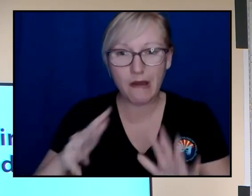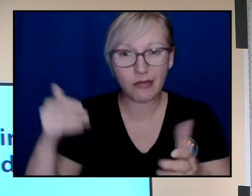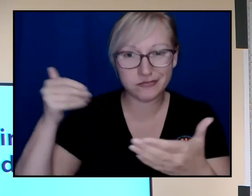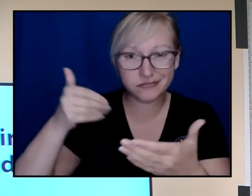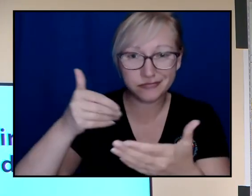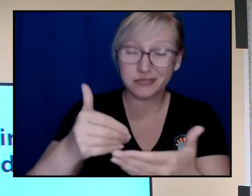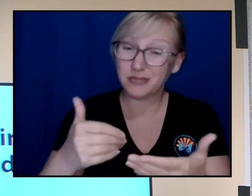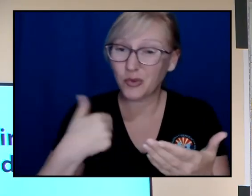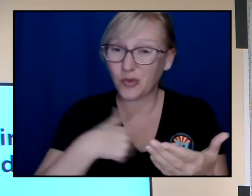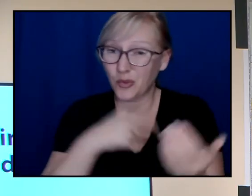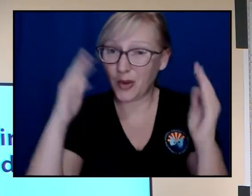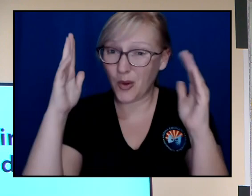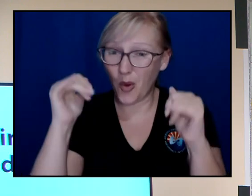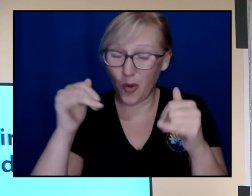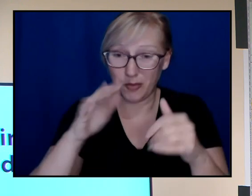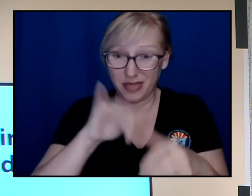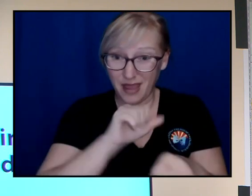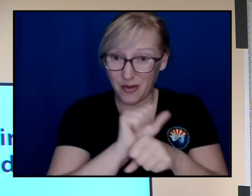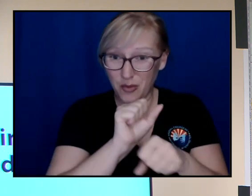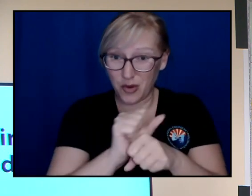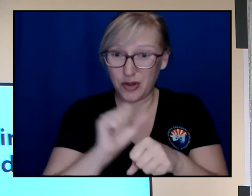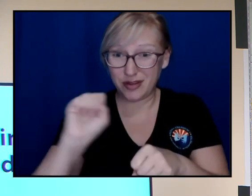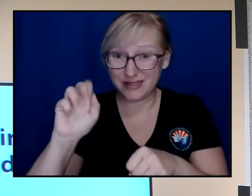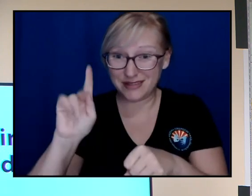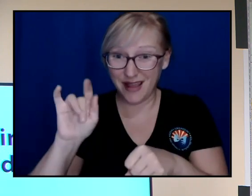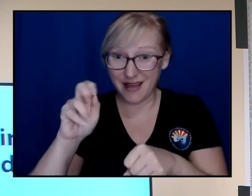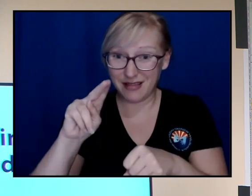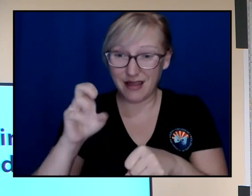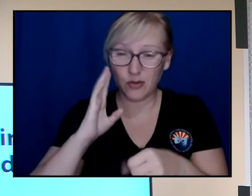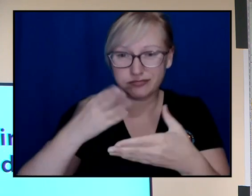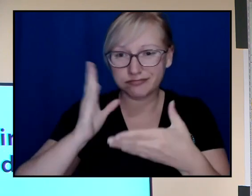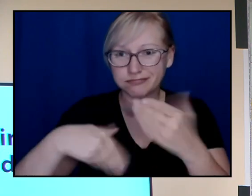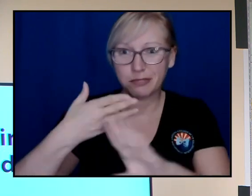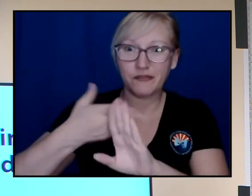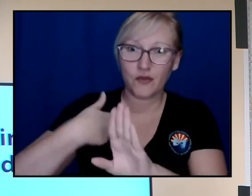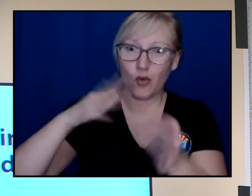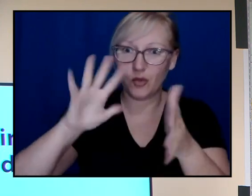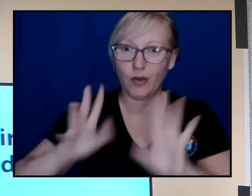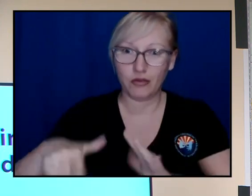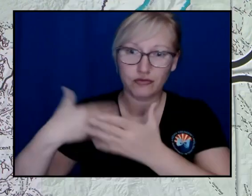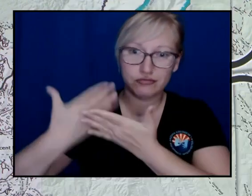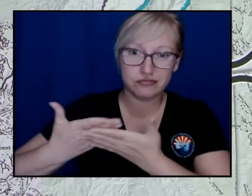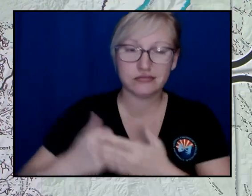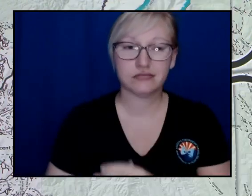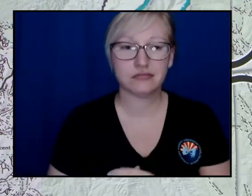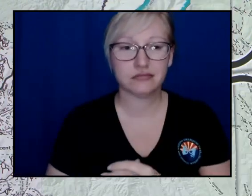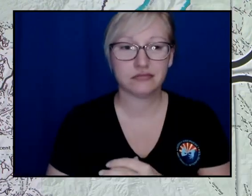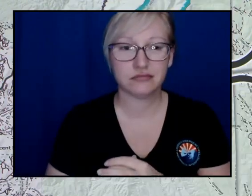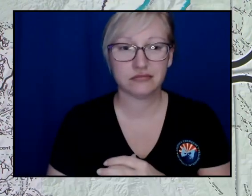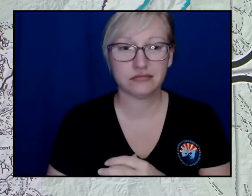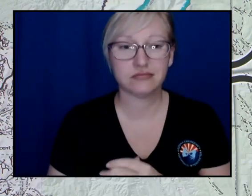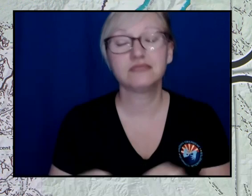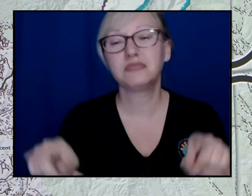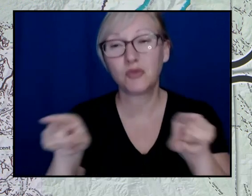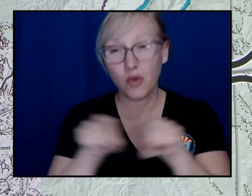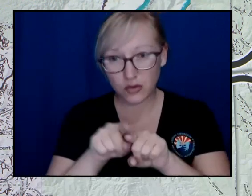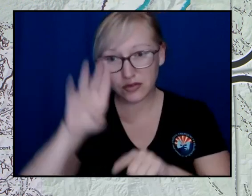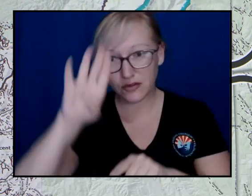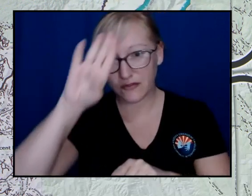completed. And then they've also had folks down around drop point 211 trying to keep this road system